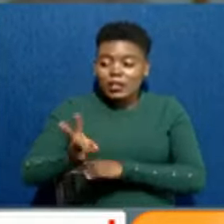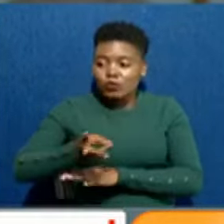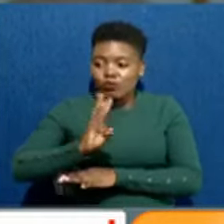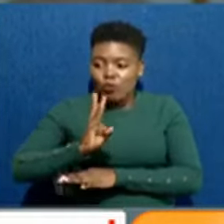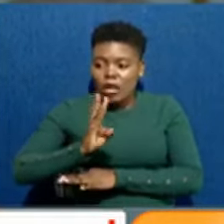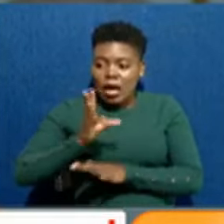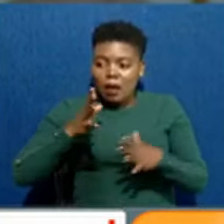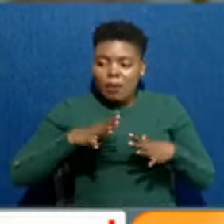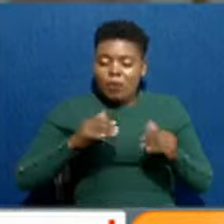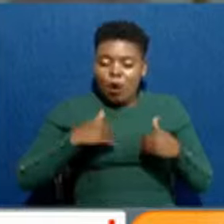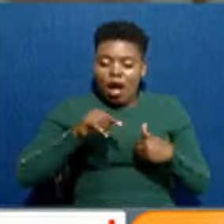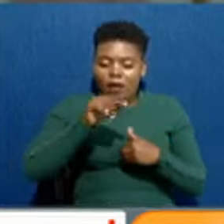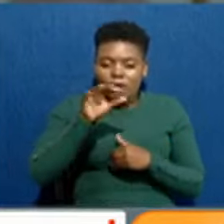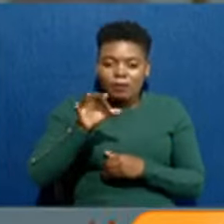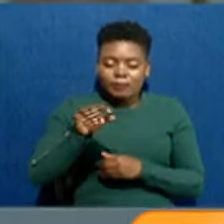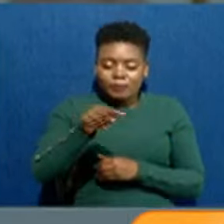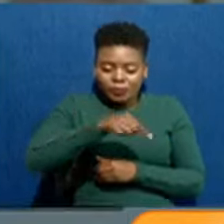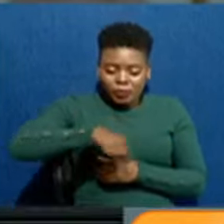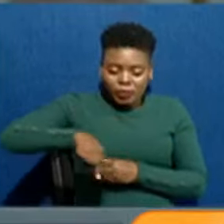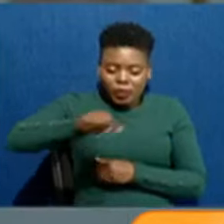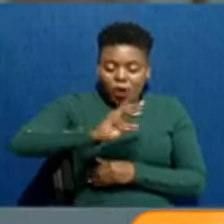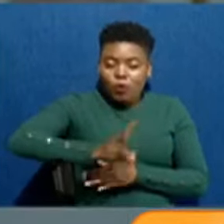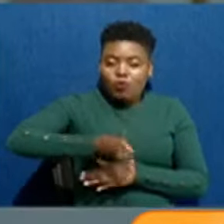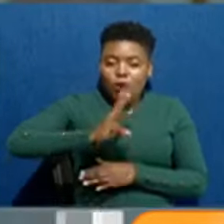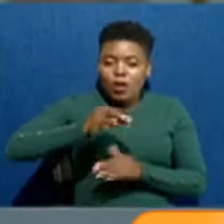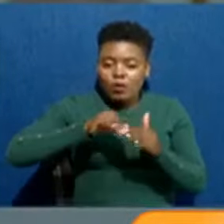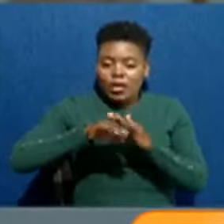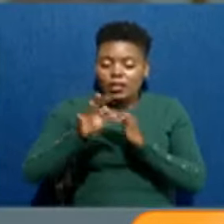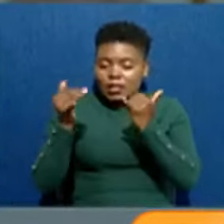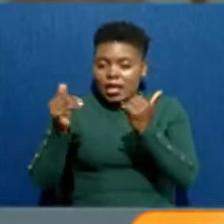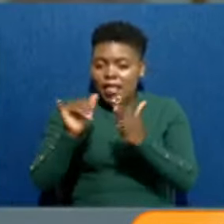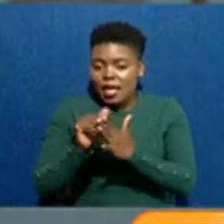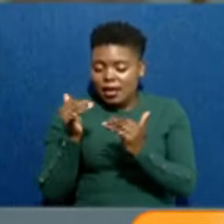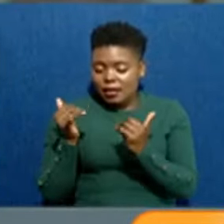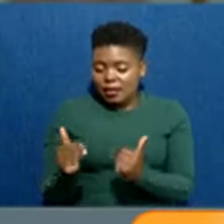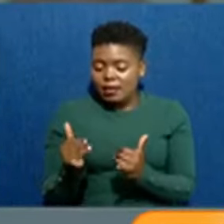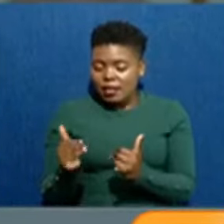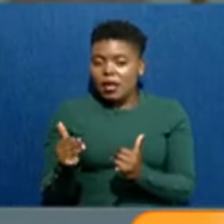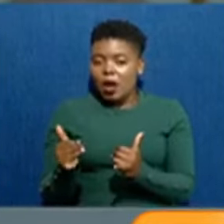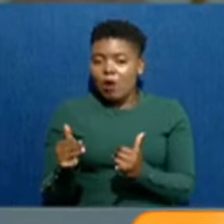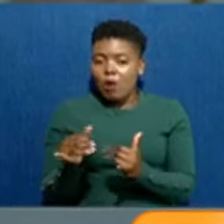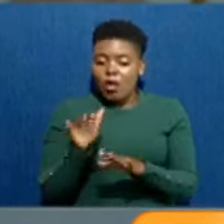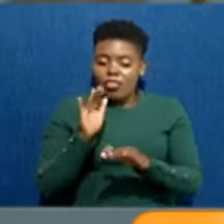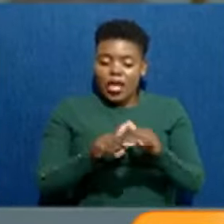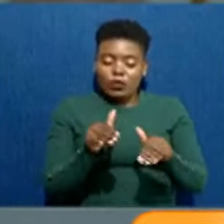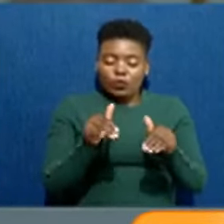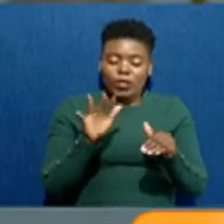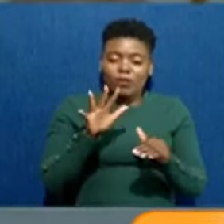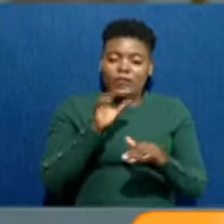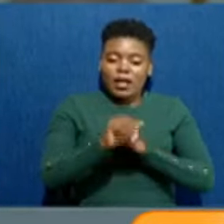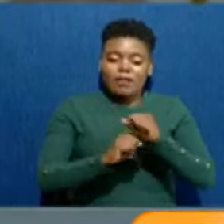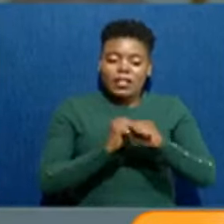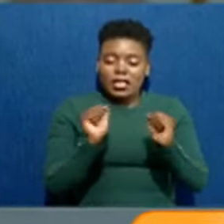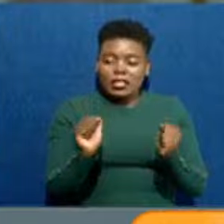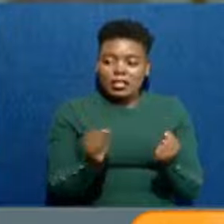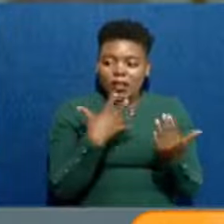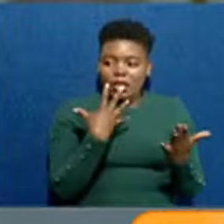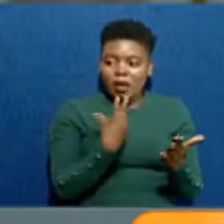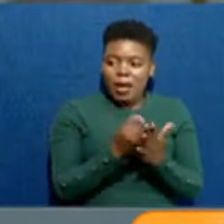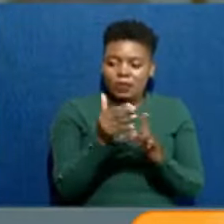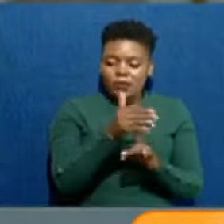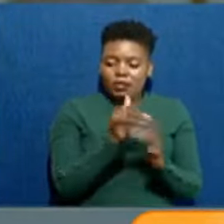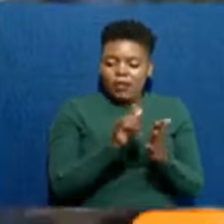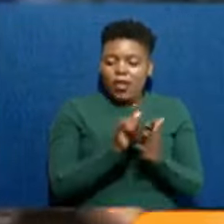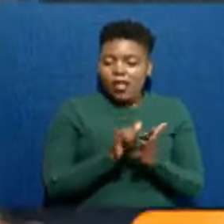people with a borehole and they would like to solarize to access this now than to wait for 5 years saving the money to achieve